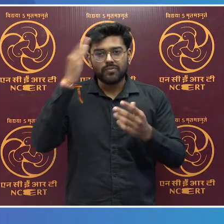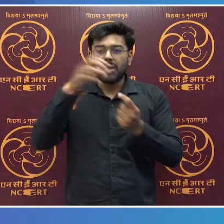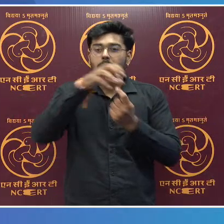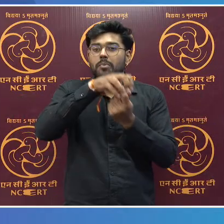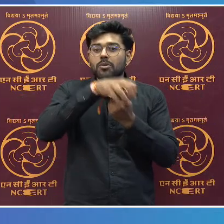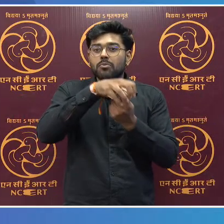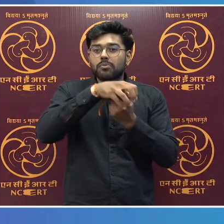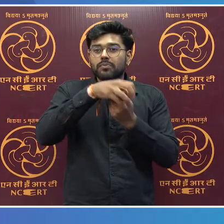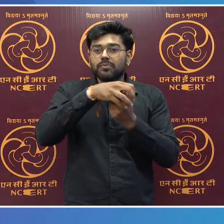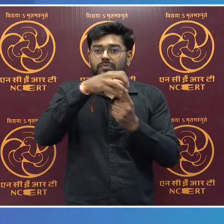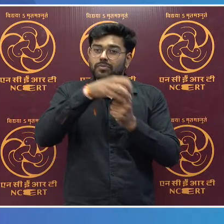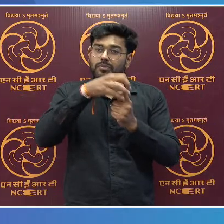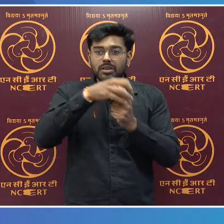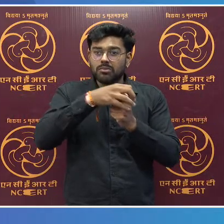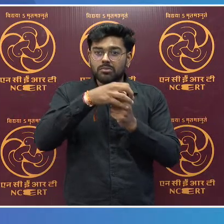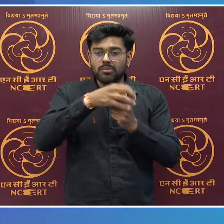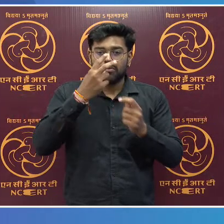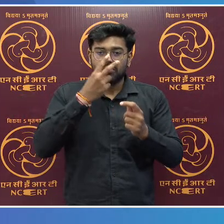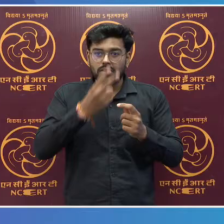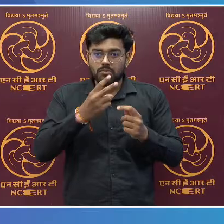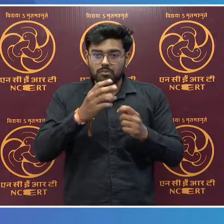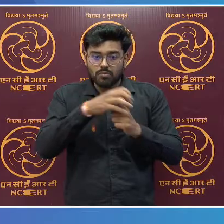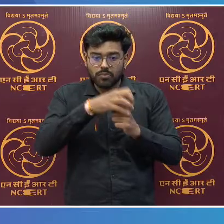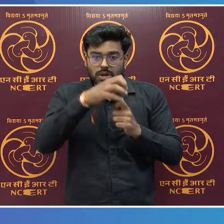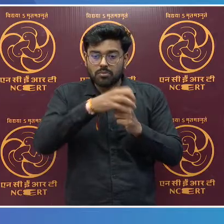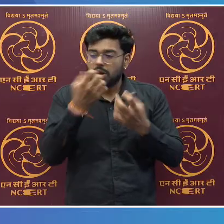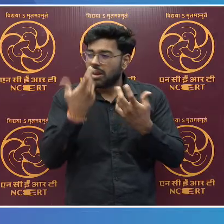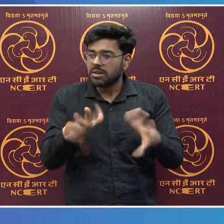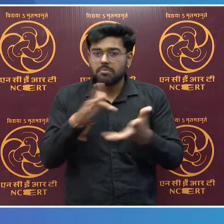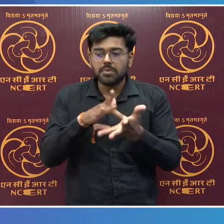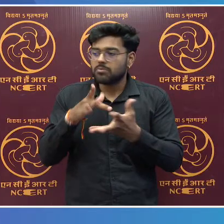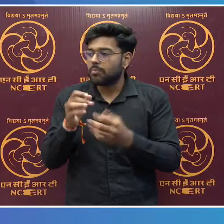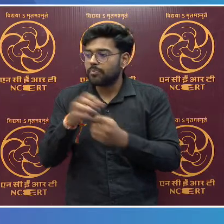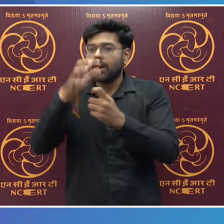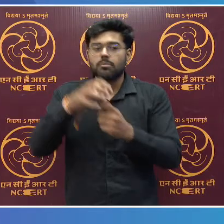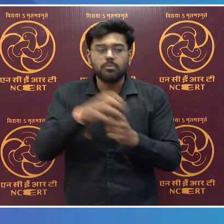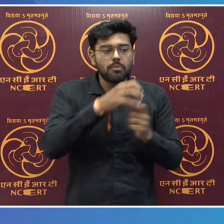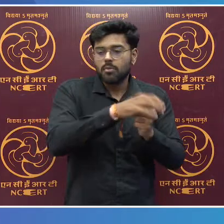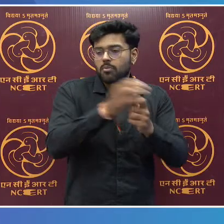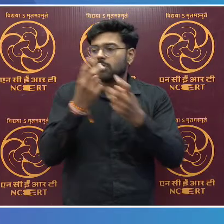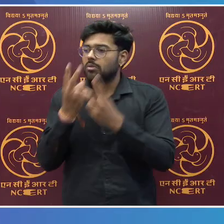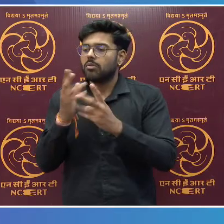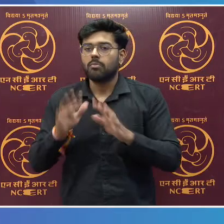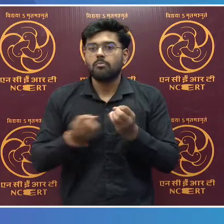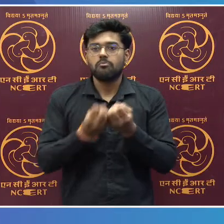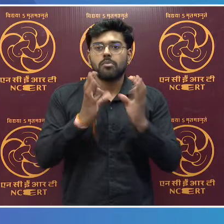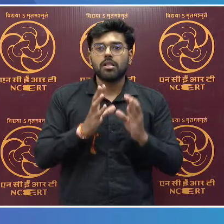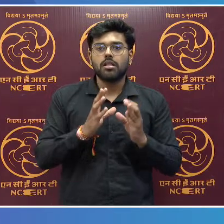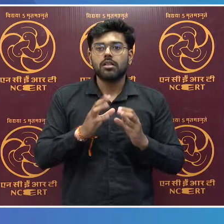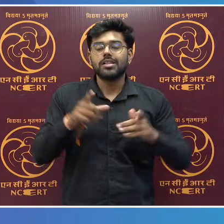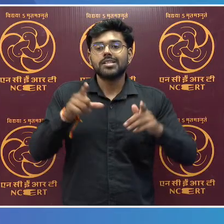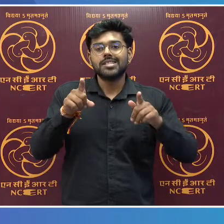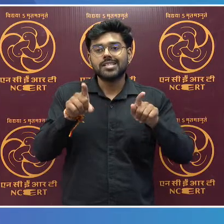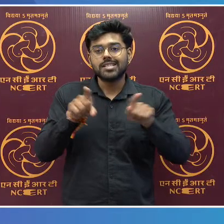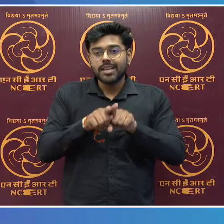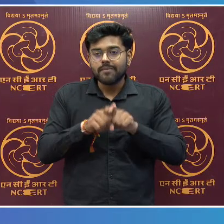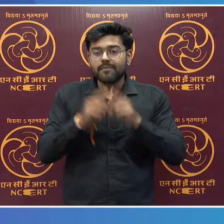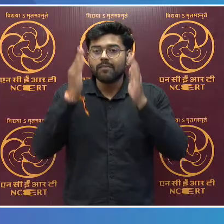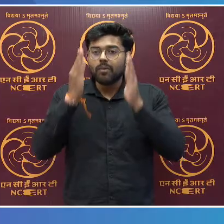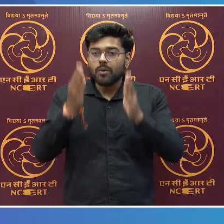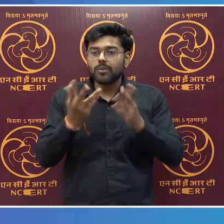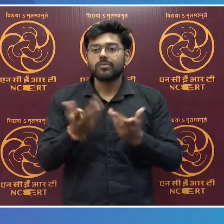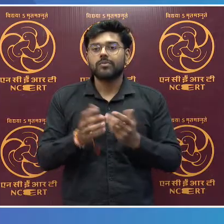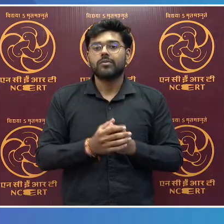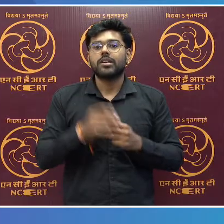fungi. So, mushrooms, they sprout up anywhere. Now, fungus, one more point here to notice, they